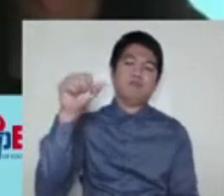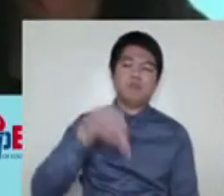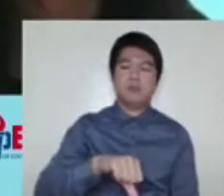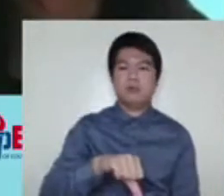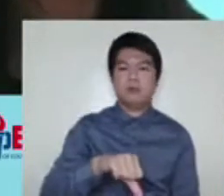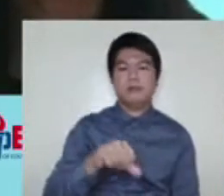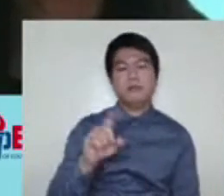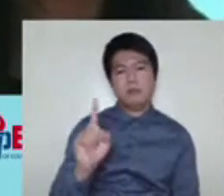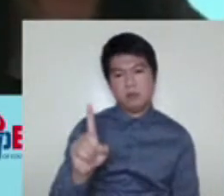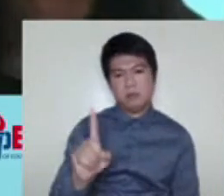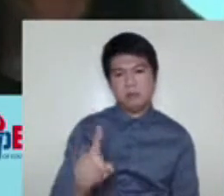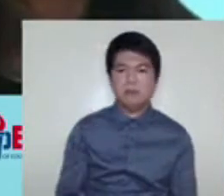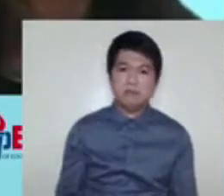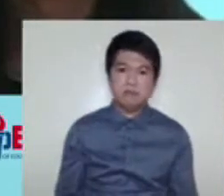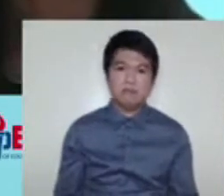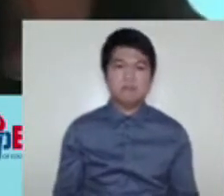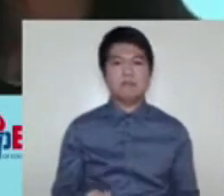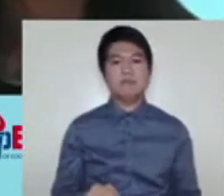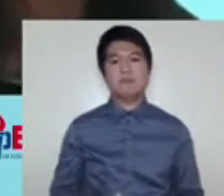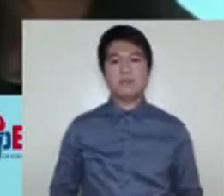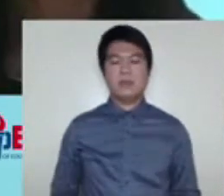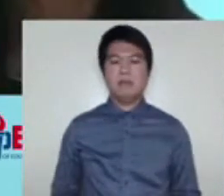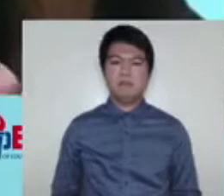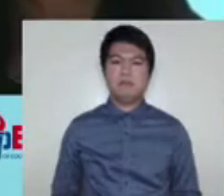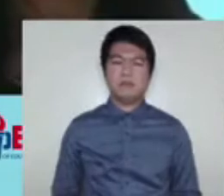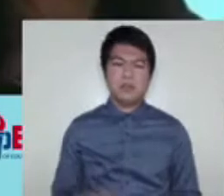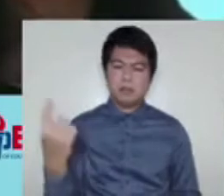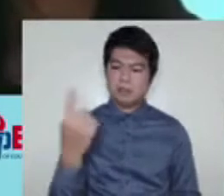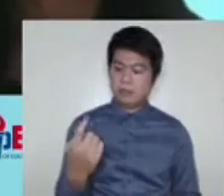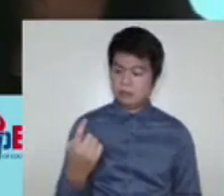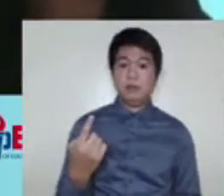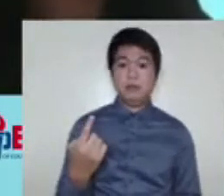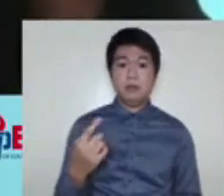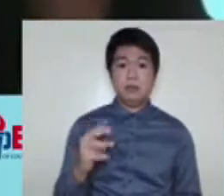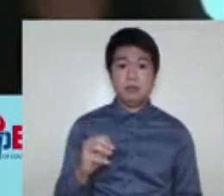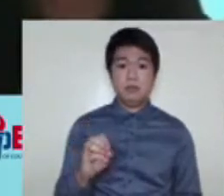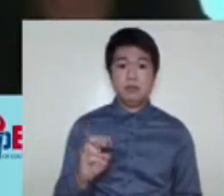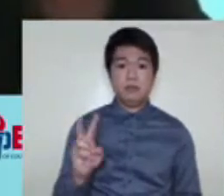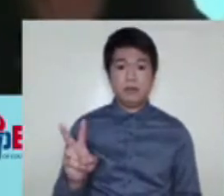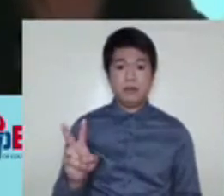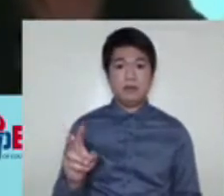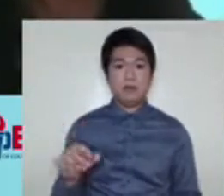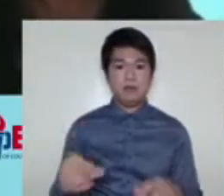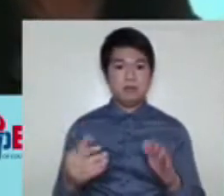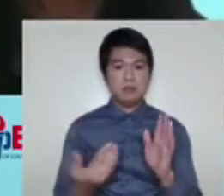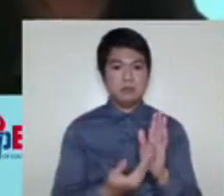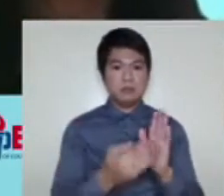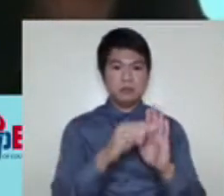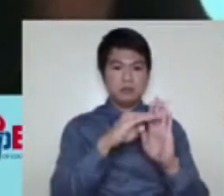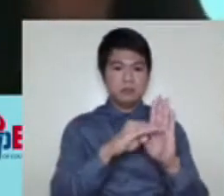that we get on MOVs is, for example, you have a laundry list of